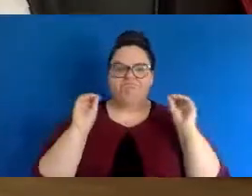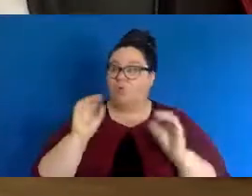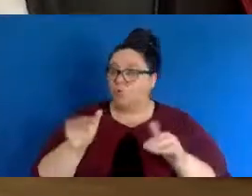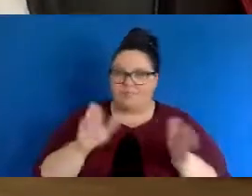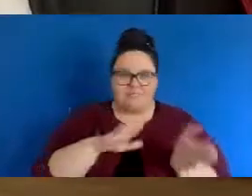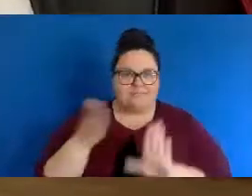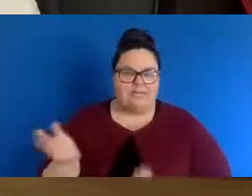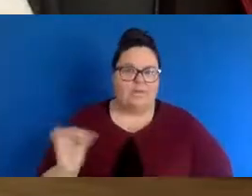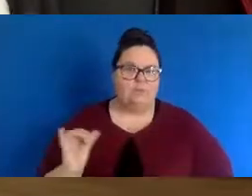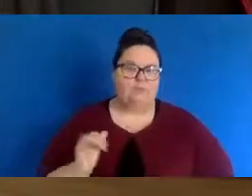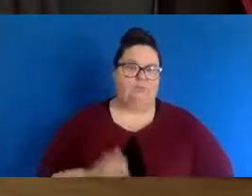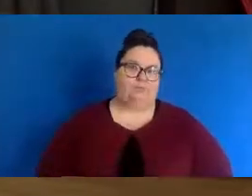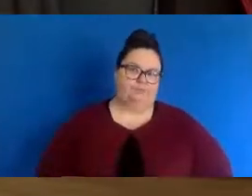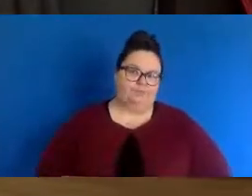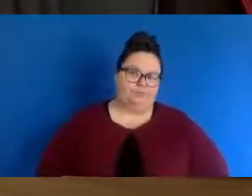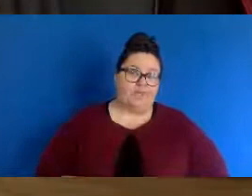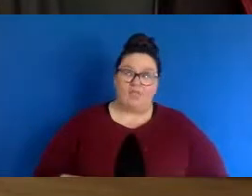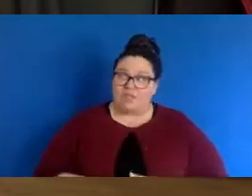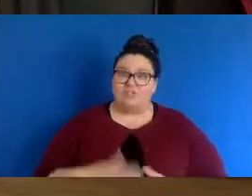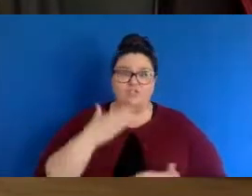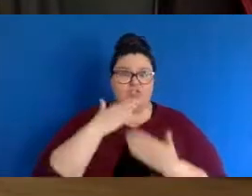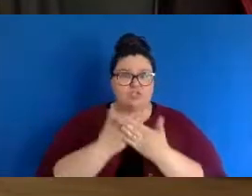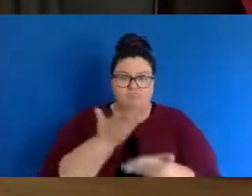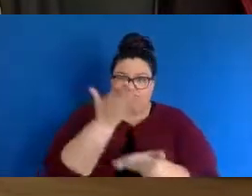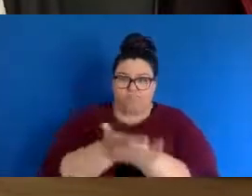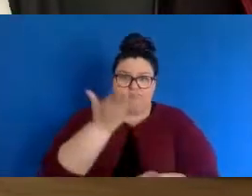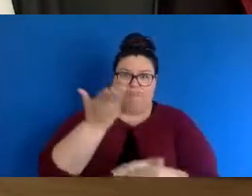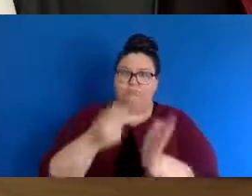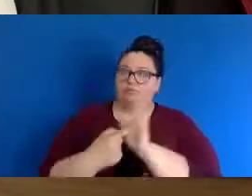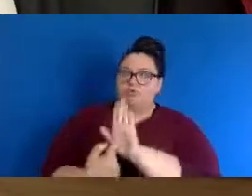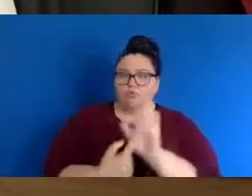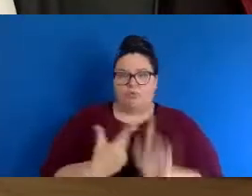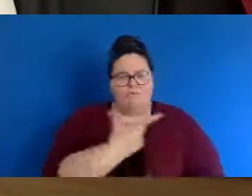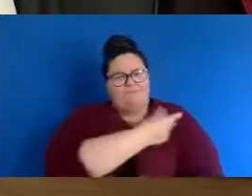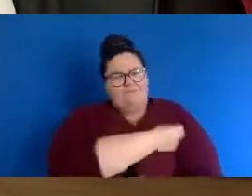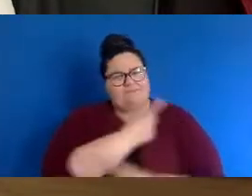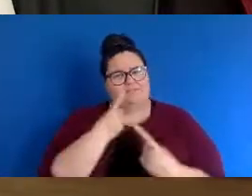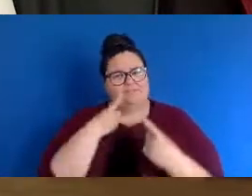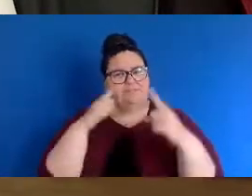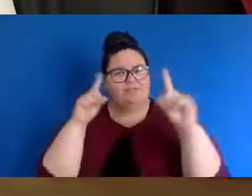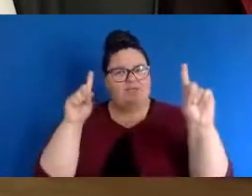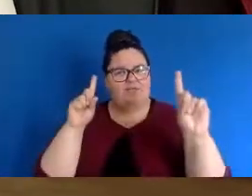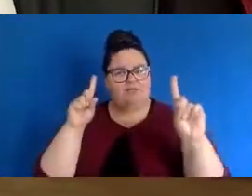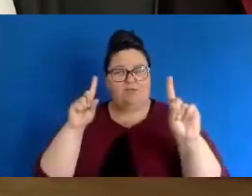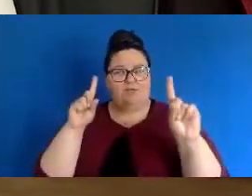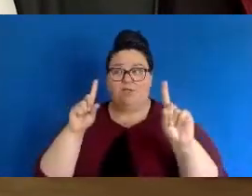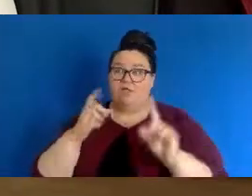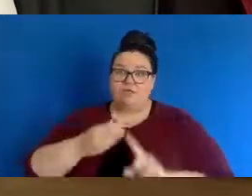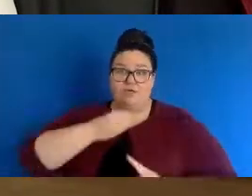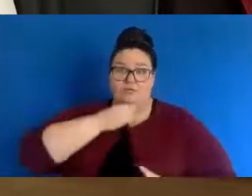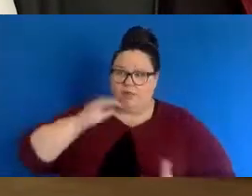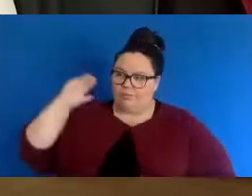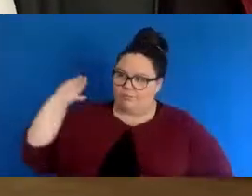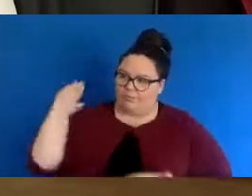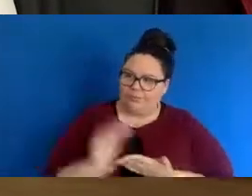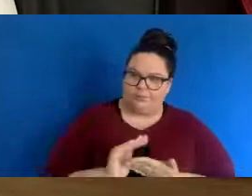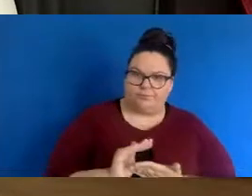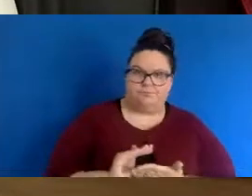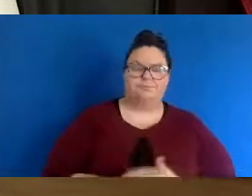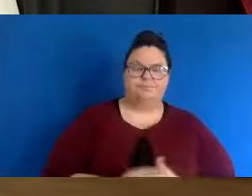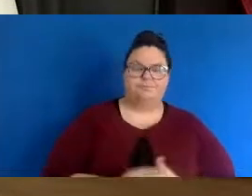effects. This is a powerful testimony to the effectiveness of these vaccines in curbing the most serious effects of